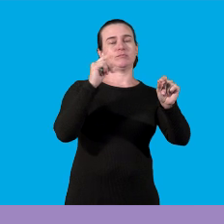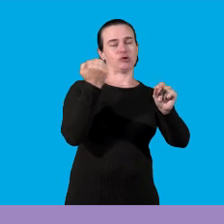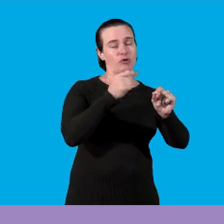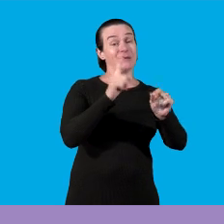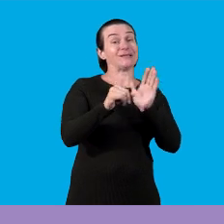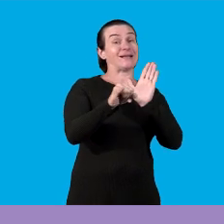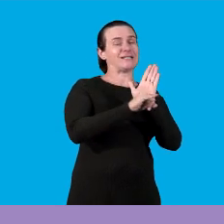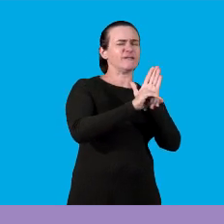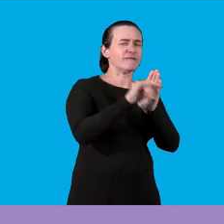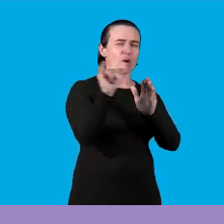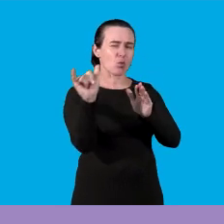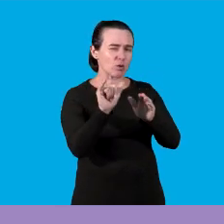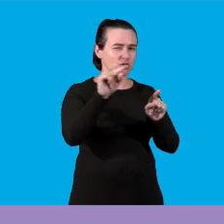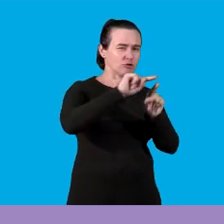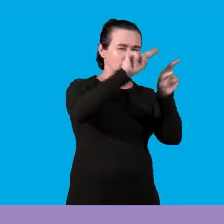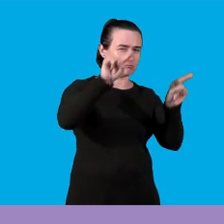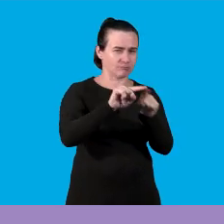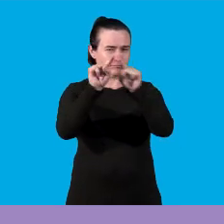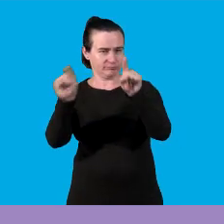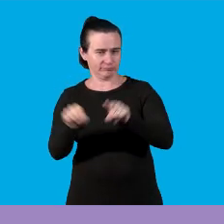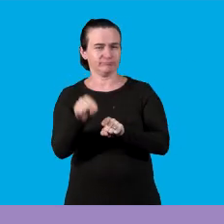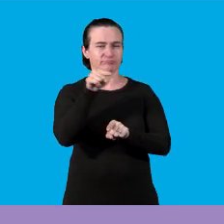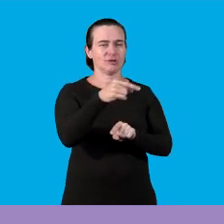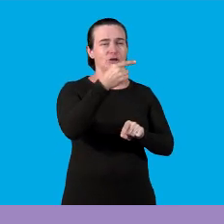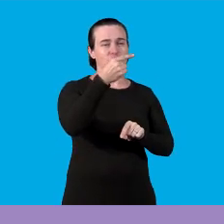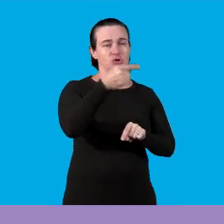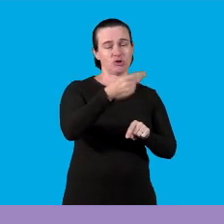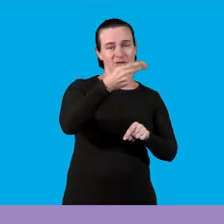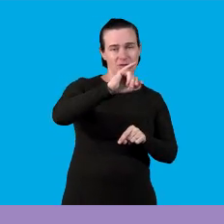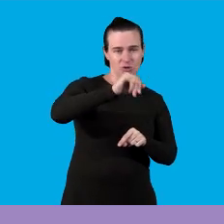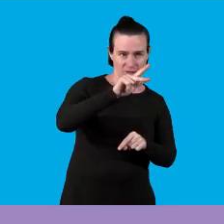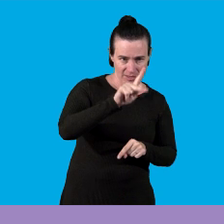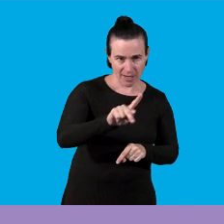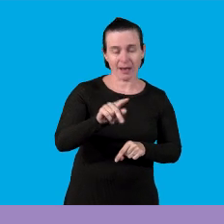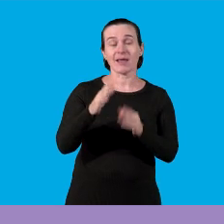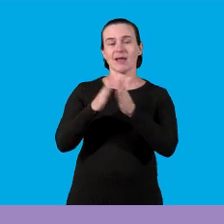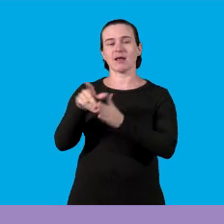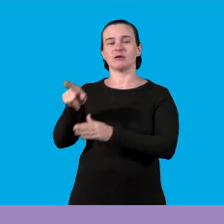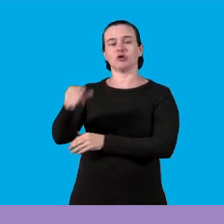GHJK, and the other one, which is GNML.